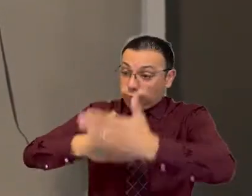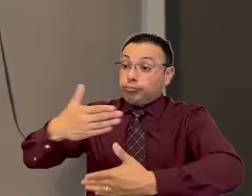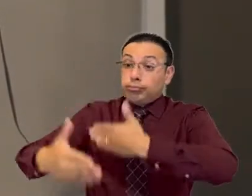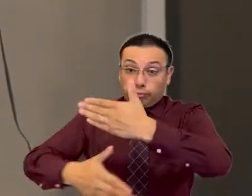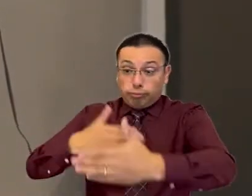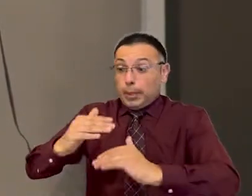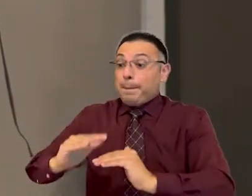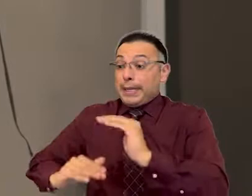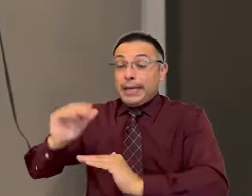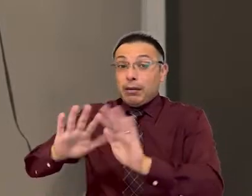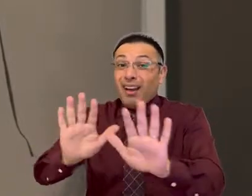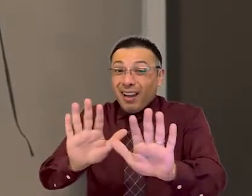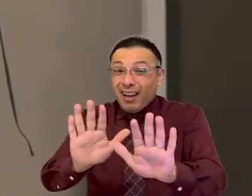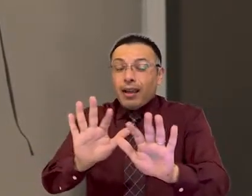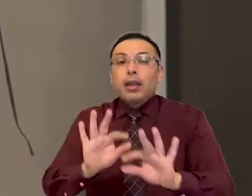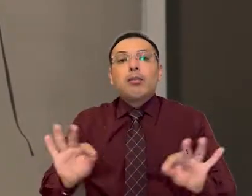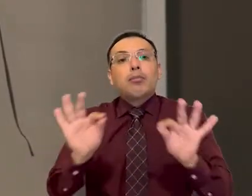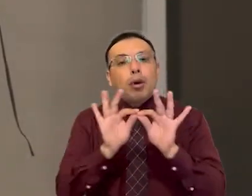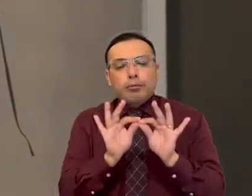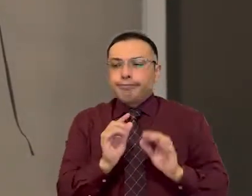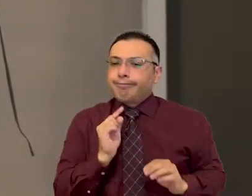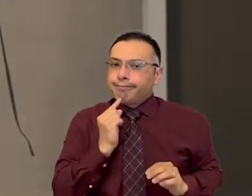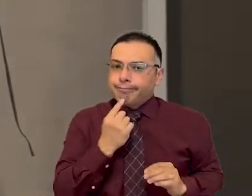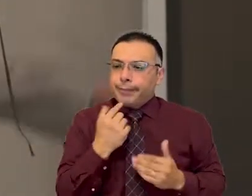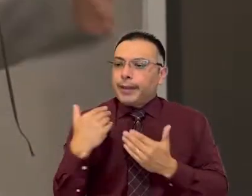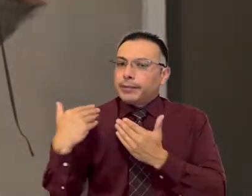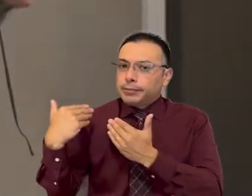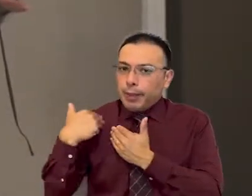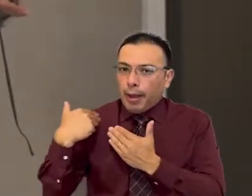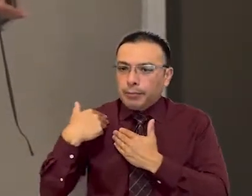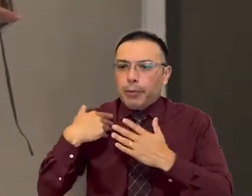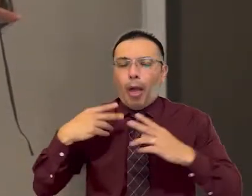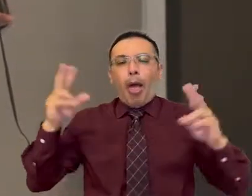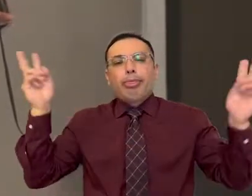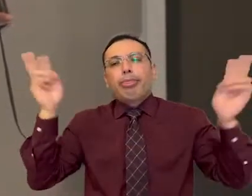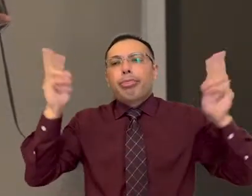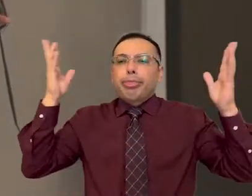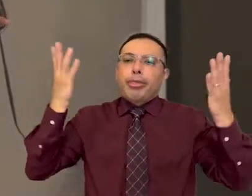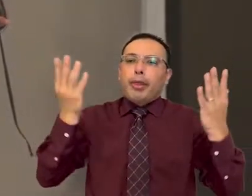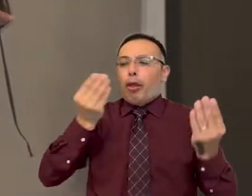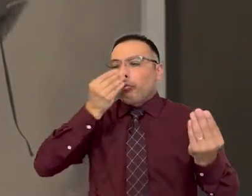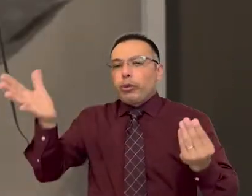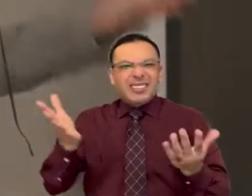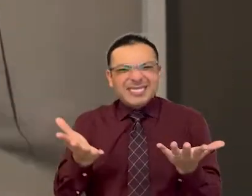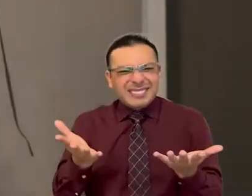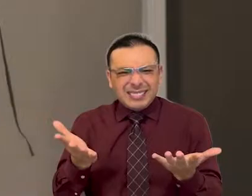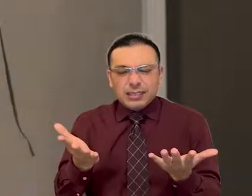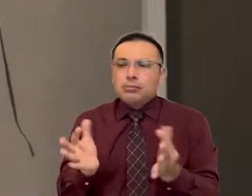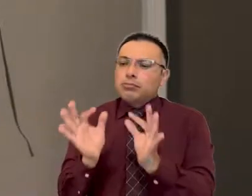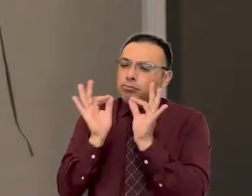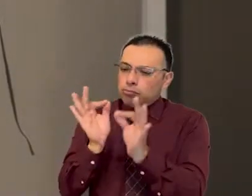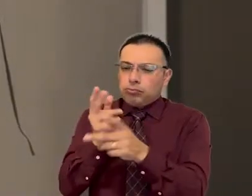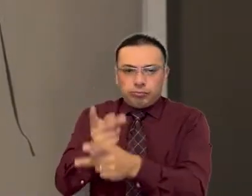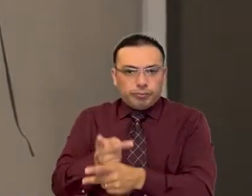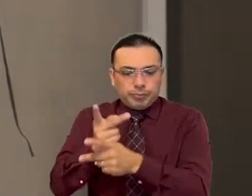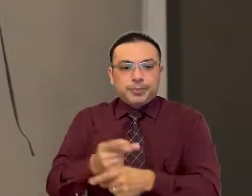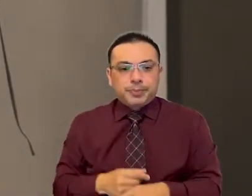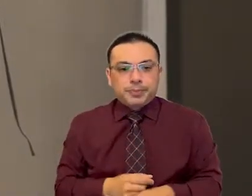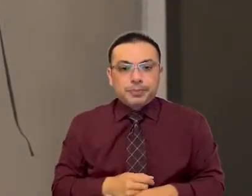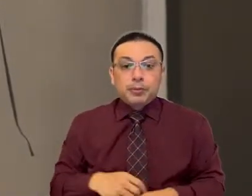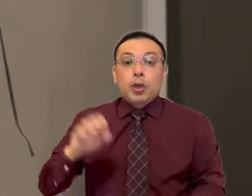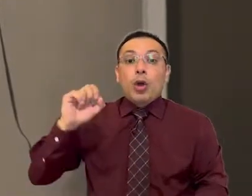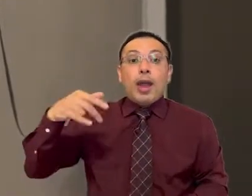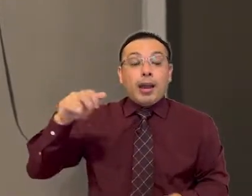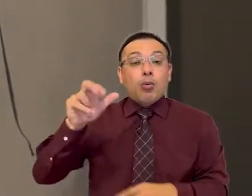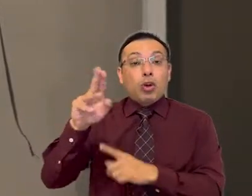of offshore wind in this region. So you will learn this evening that Equinor believes in the cooperative coexistence